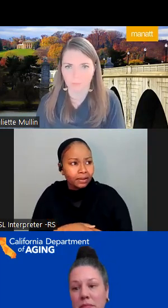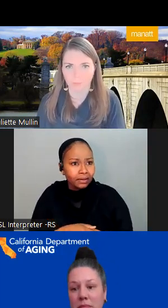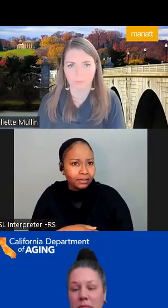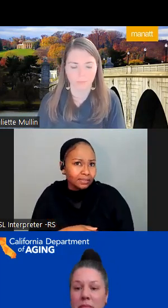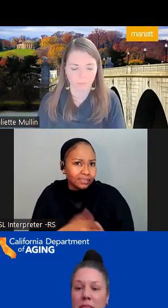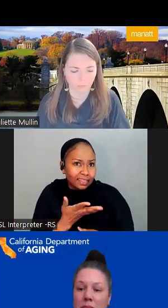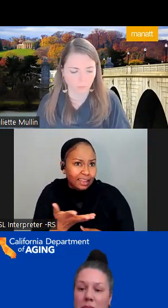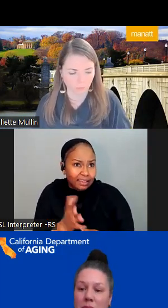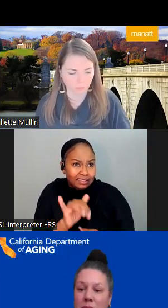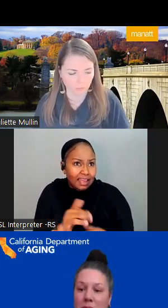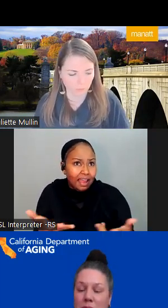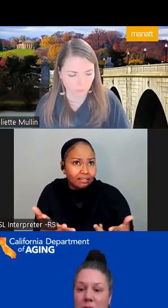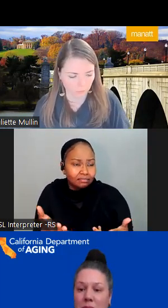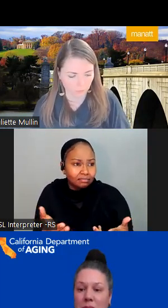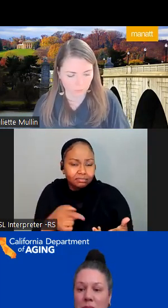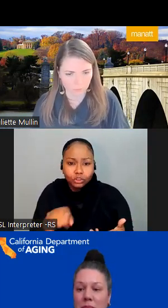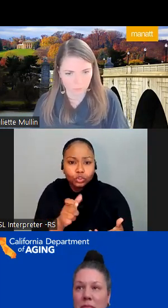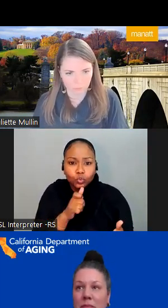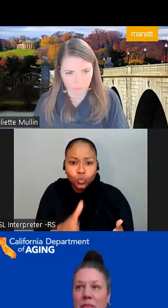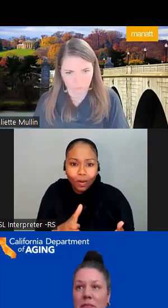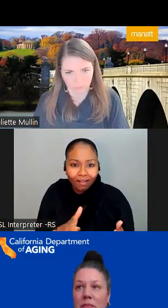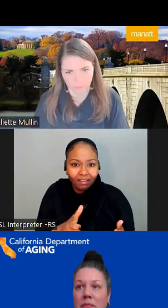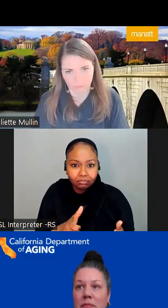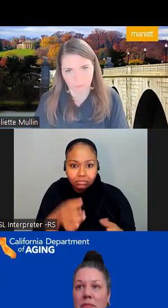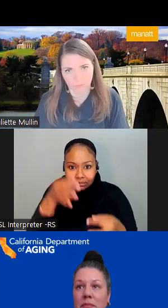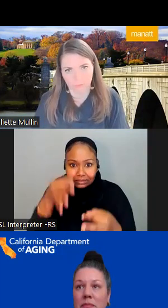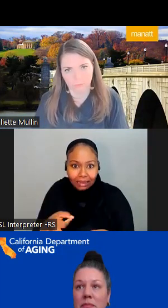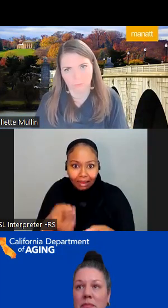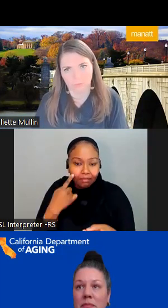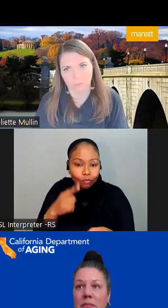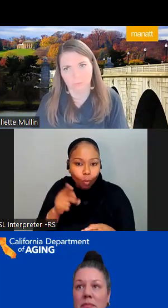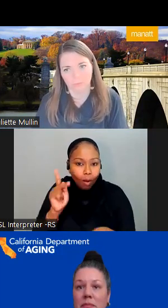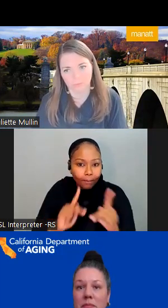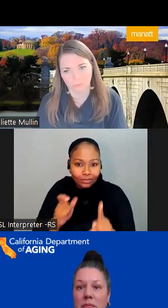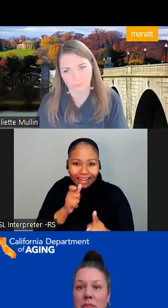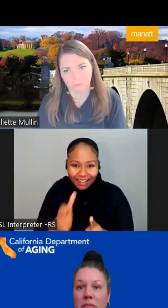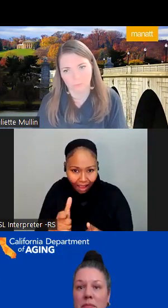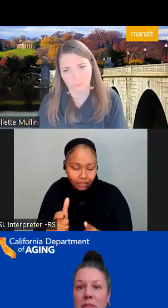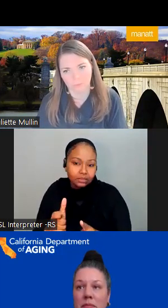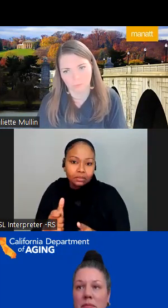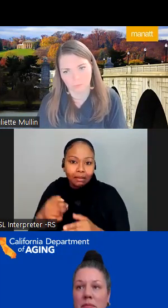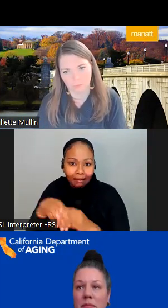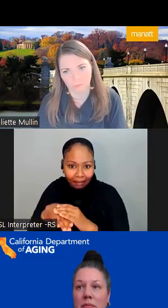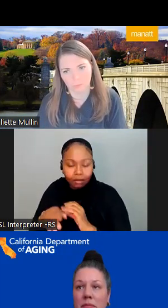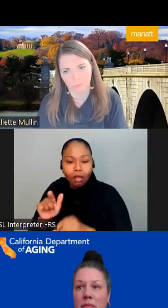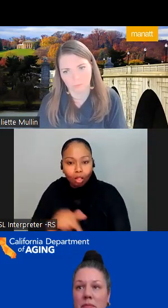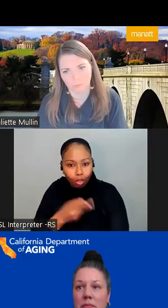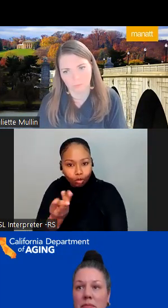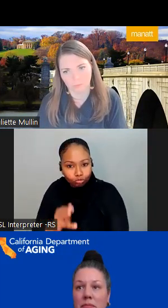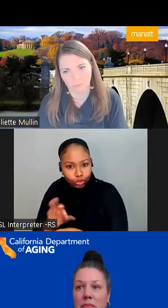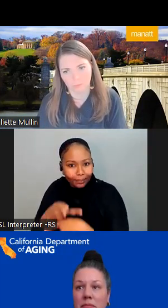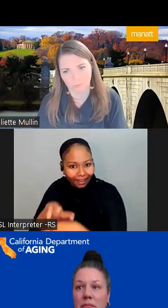things that you wouldn't dictate to anyone who's not in long-term care. And I think that needs to